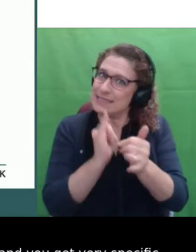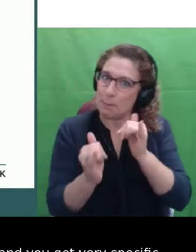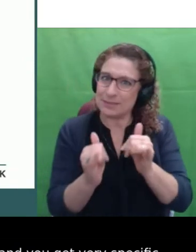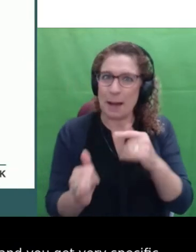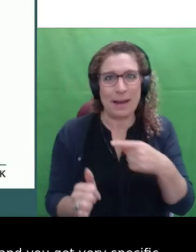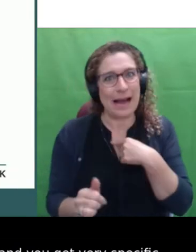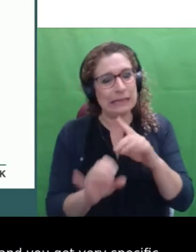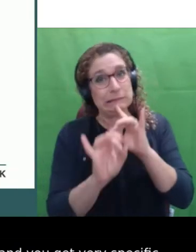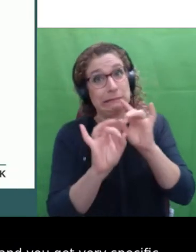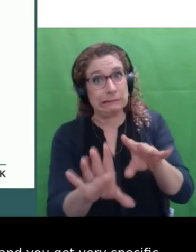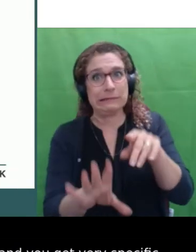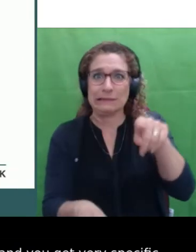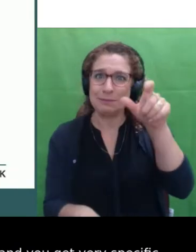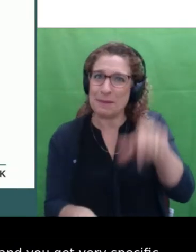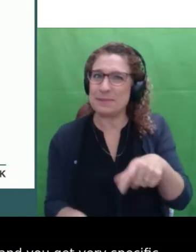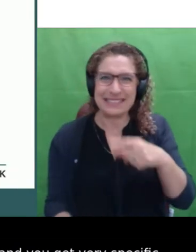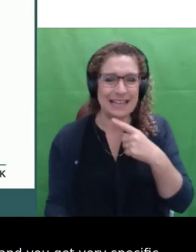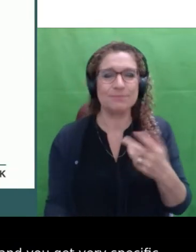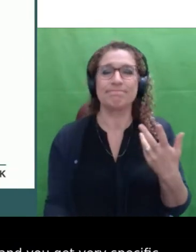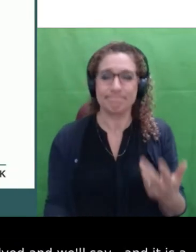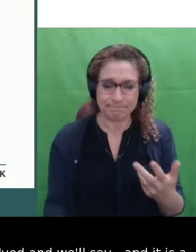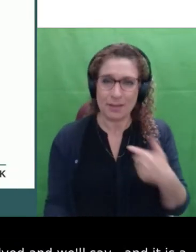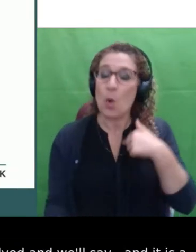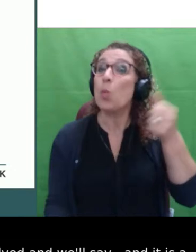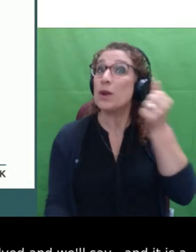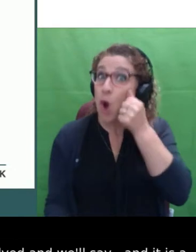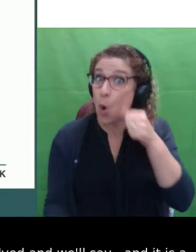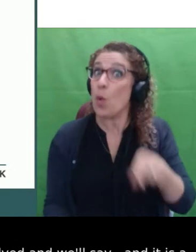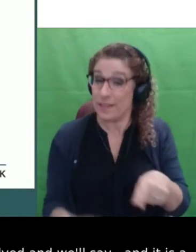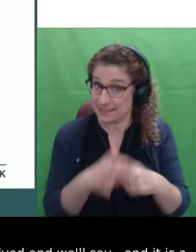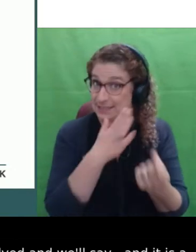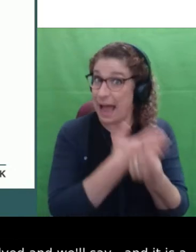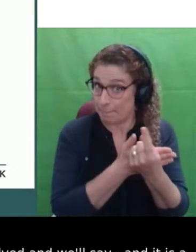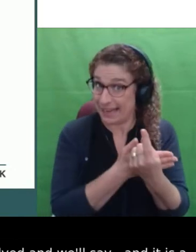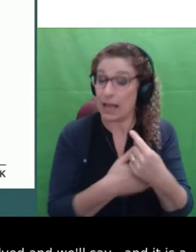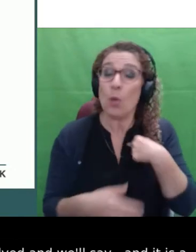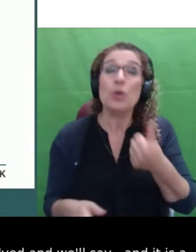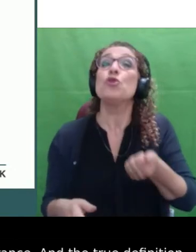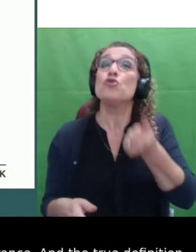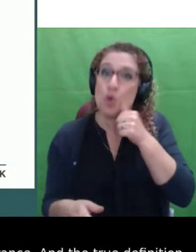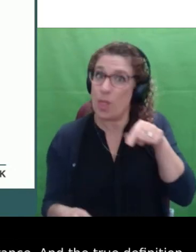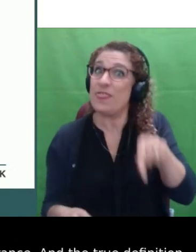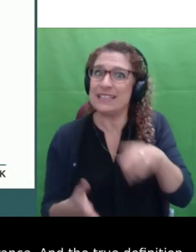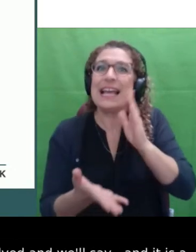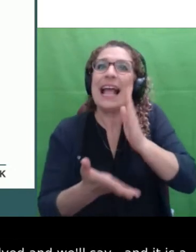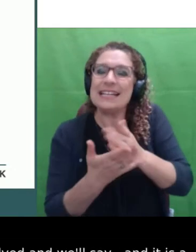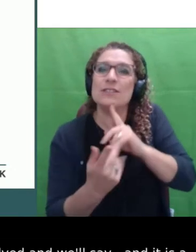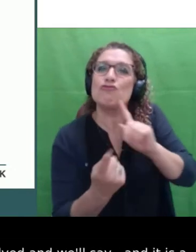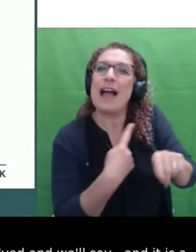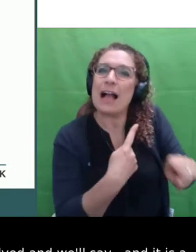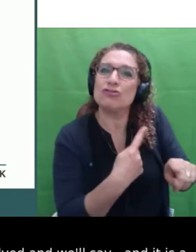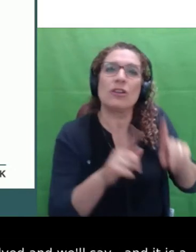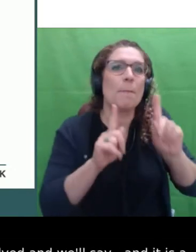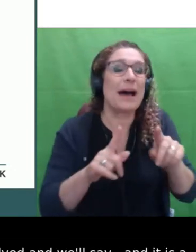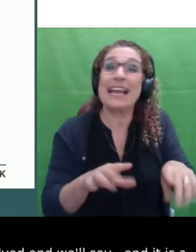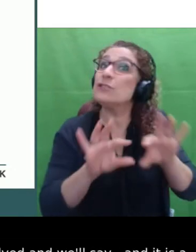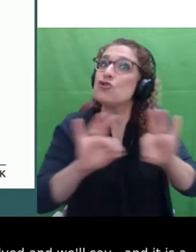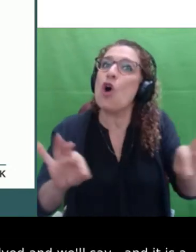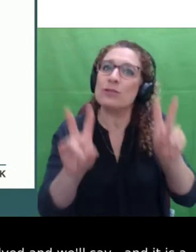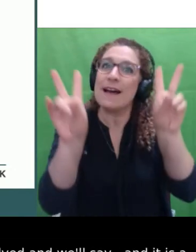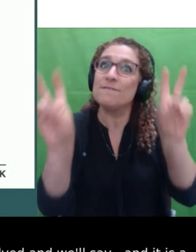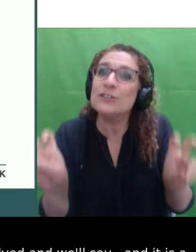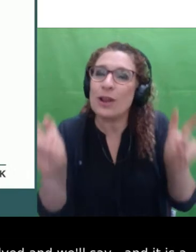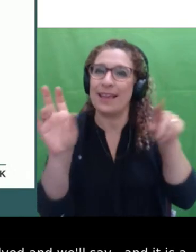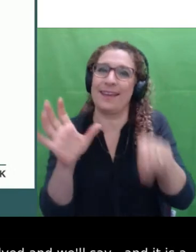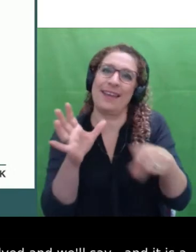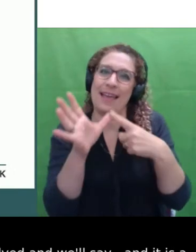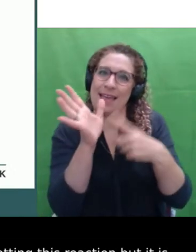jail this is definitely happening to you we can see that you keep getting this reaction but it's not allergy because it doesn't meet these points and sometimes you can